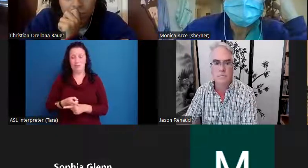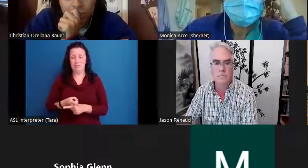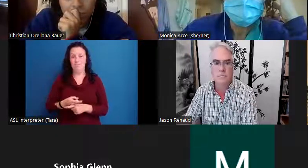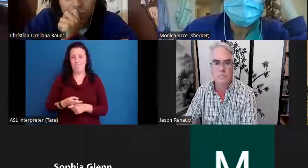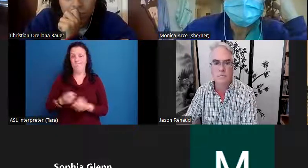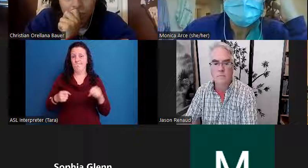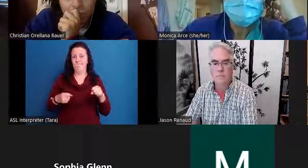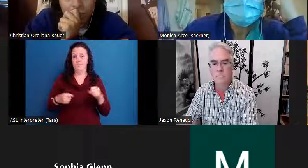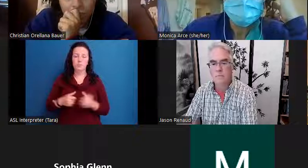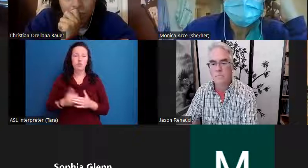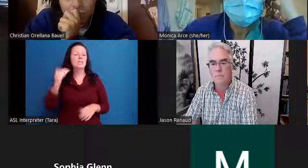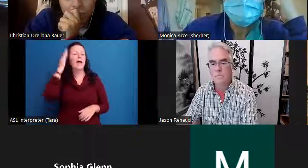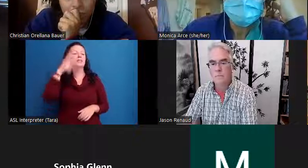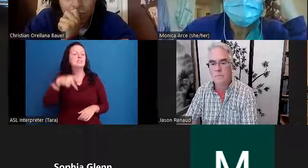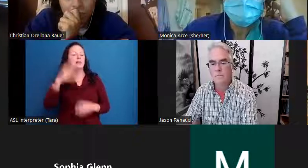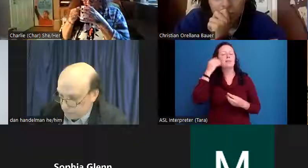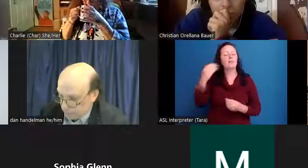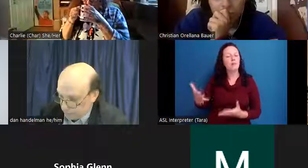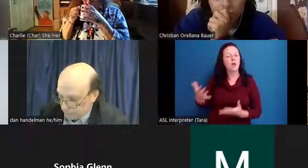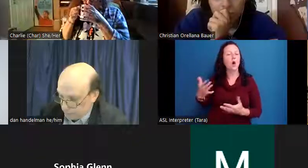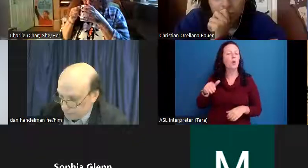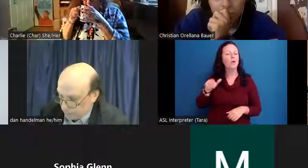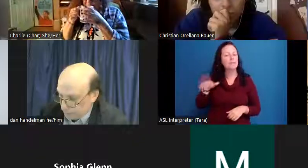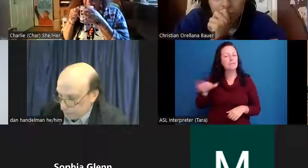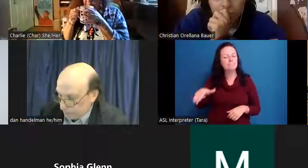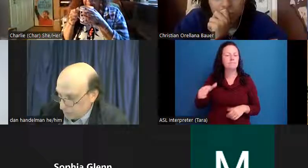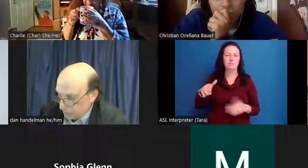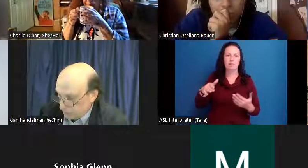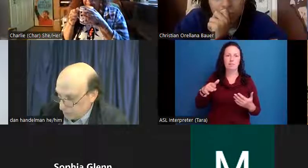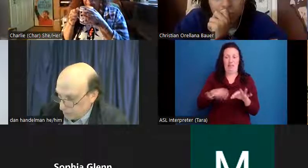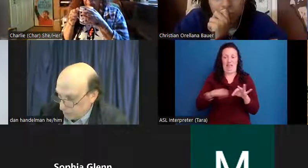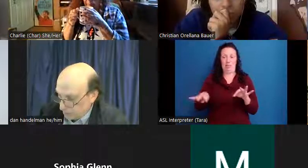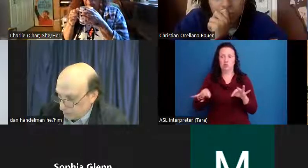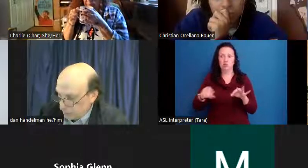heads up. I don't think the language doesn't require approval.